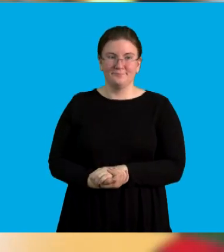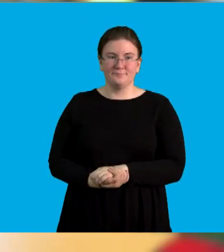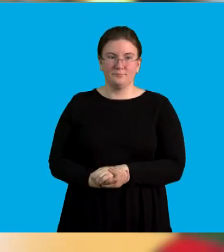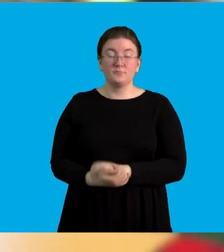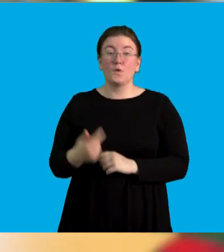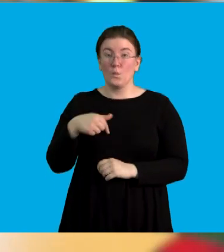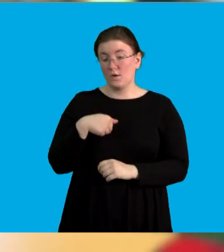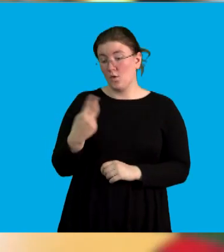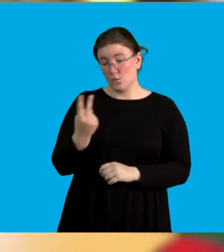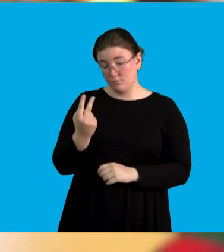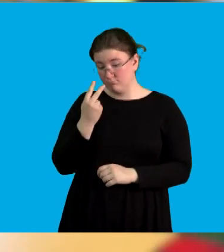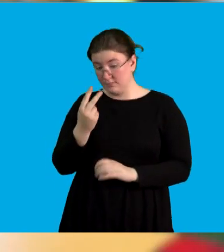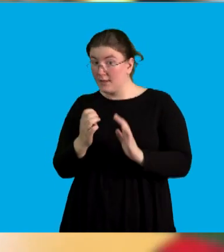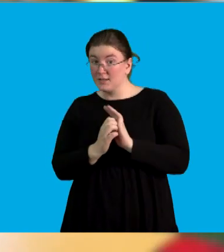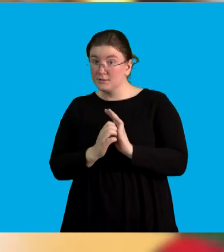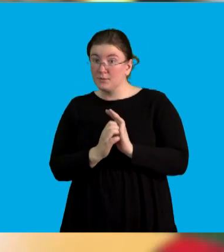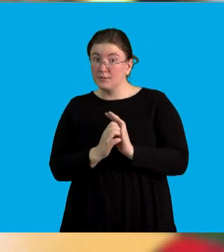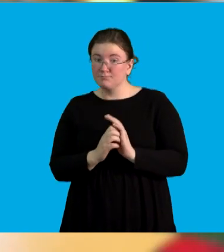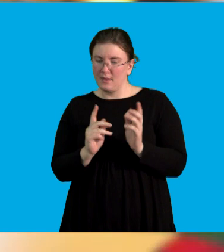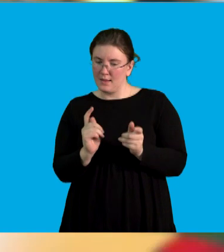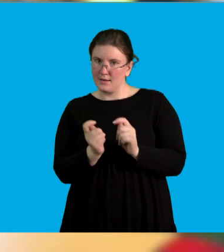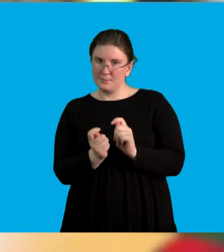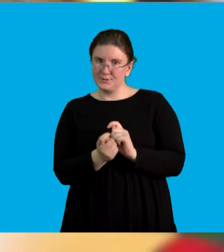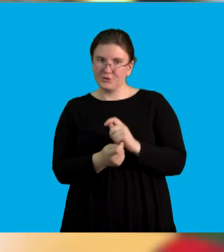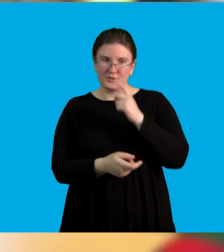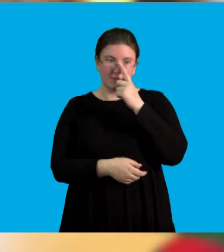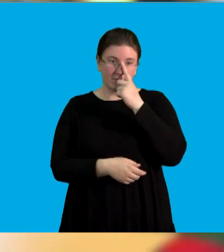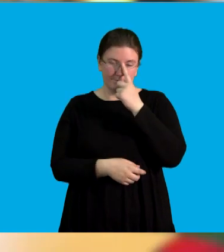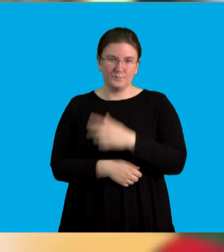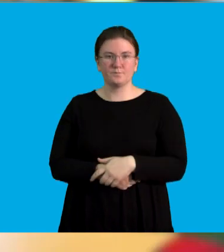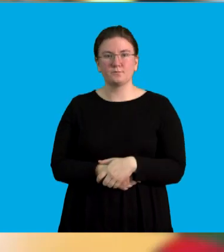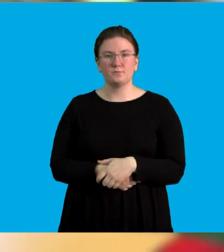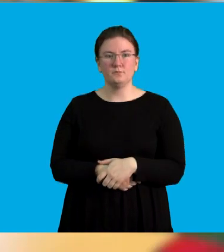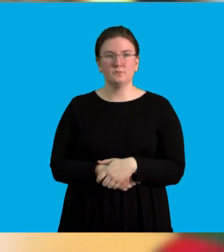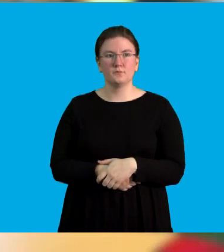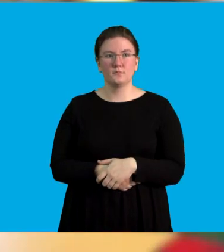We are also going to look at examples of adaptations.